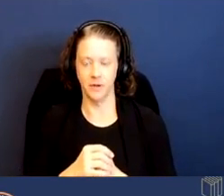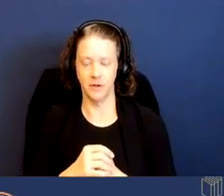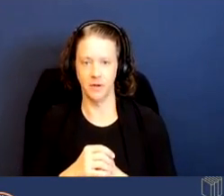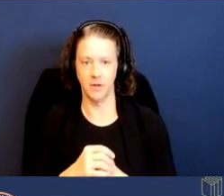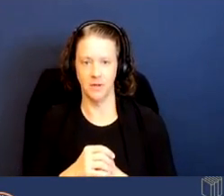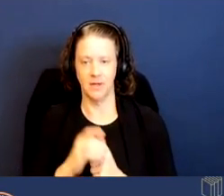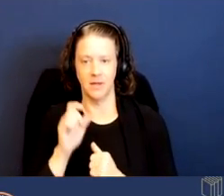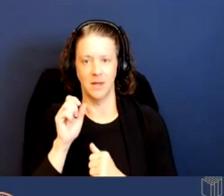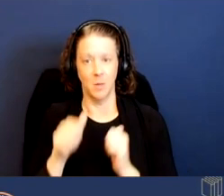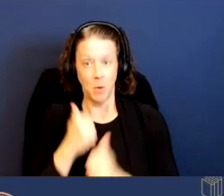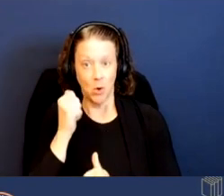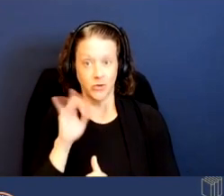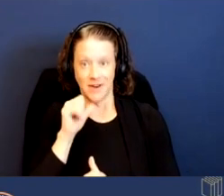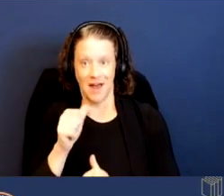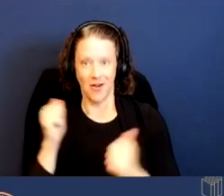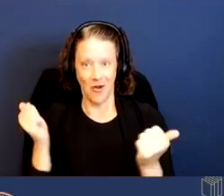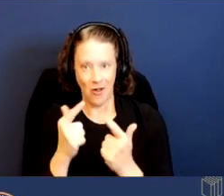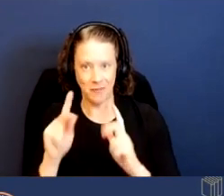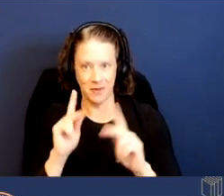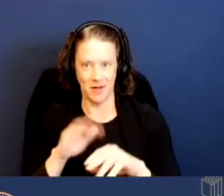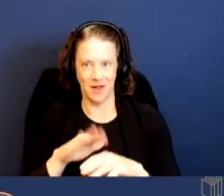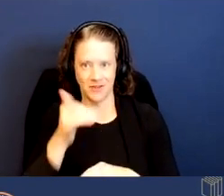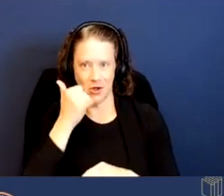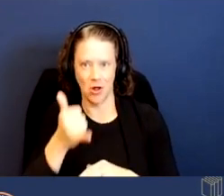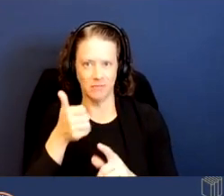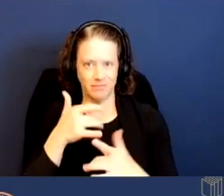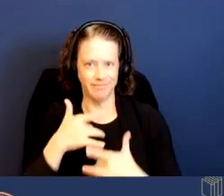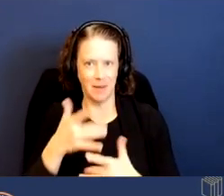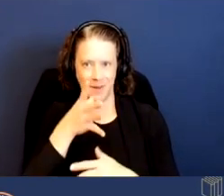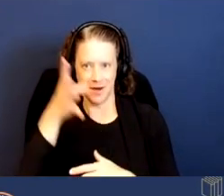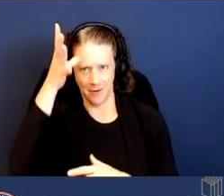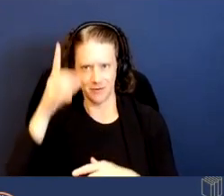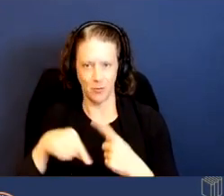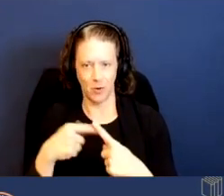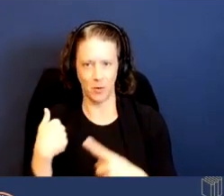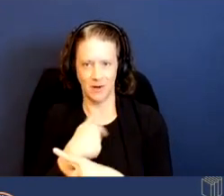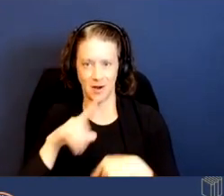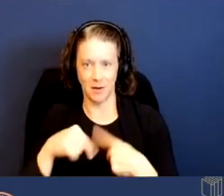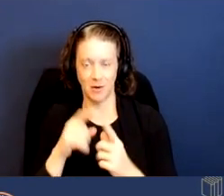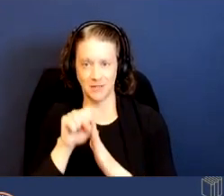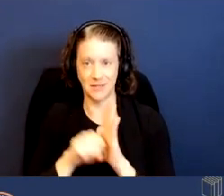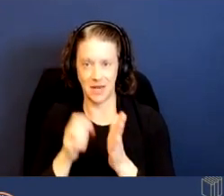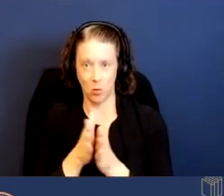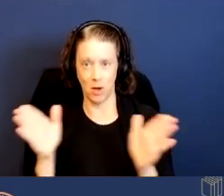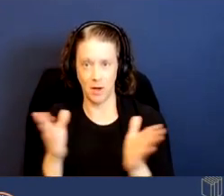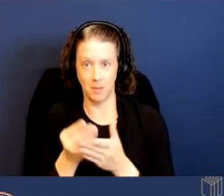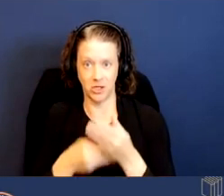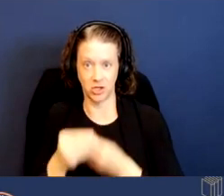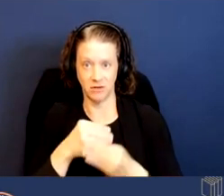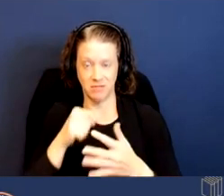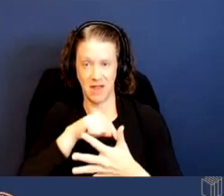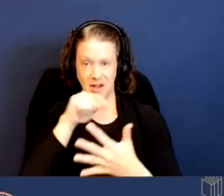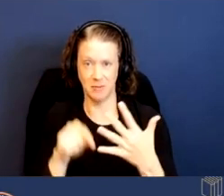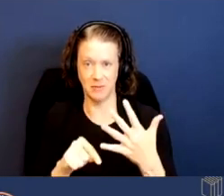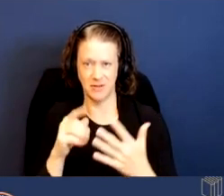all, you know, on this call are parents. And so this is, when we're talking about statewide budget items, sometimes it's really hard to understand, how is this